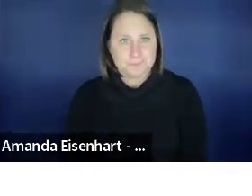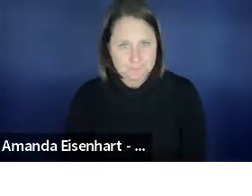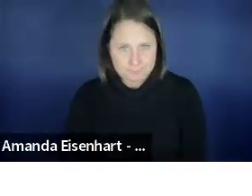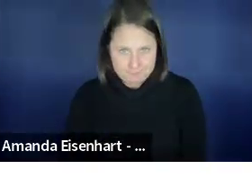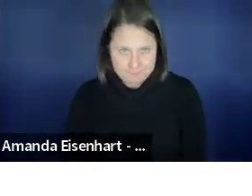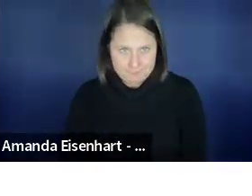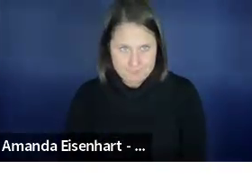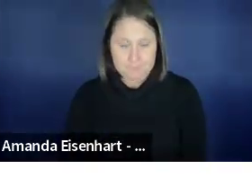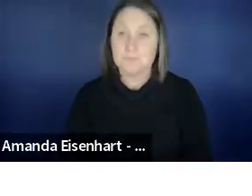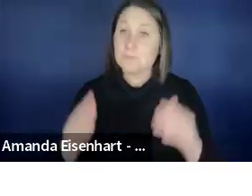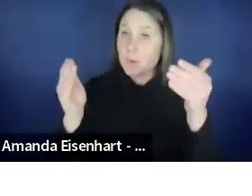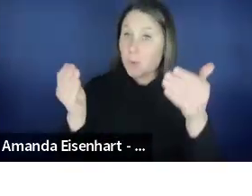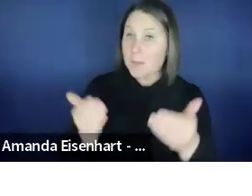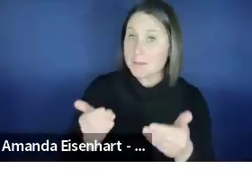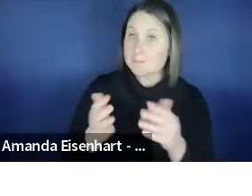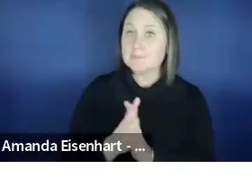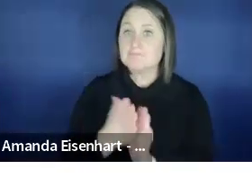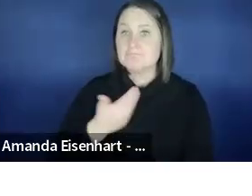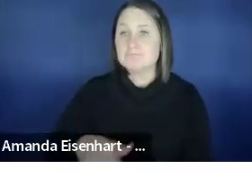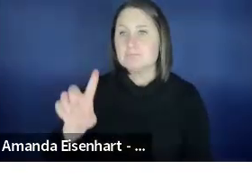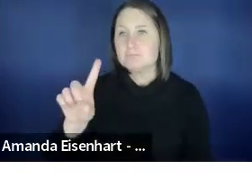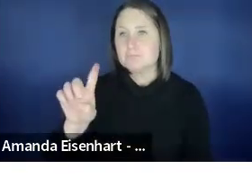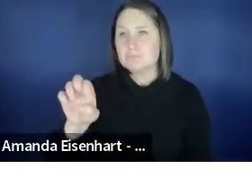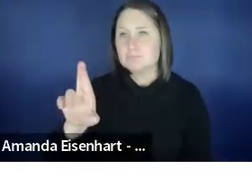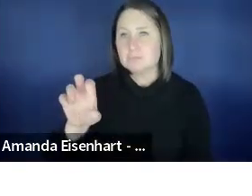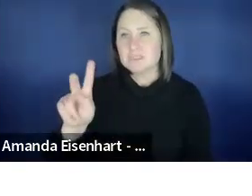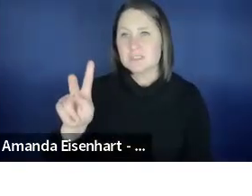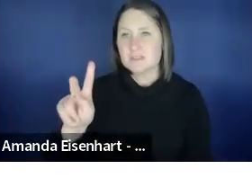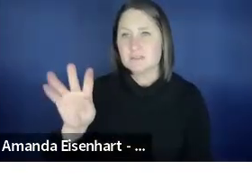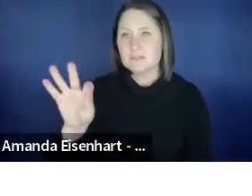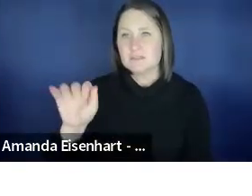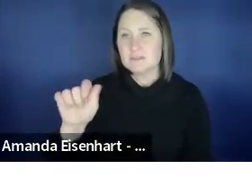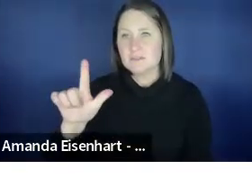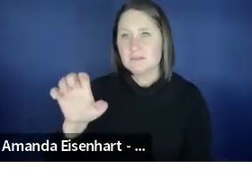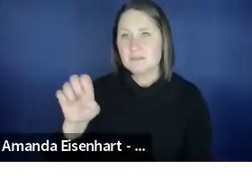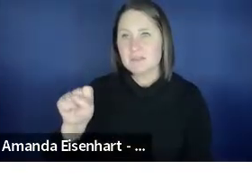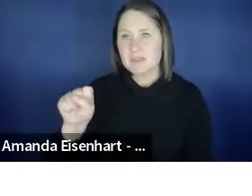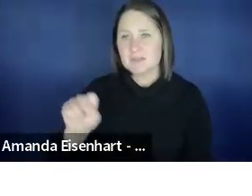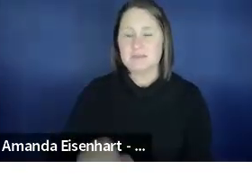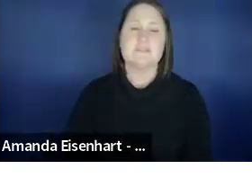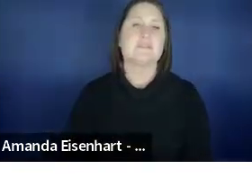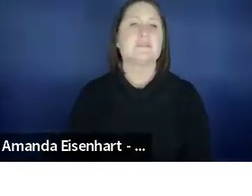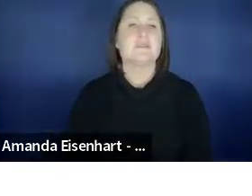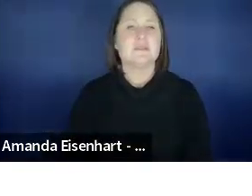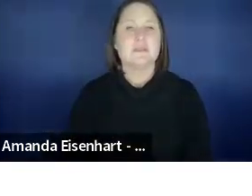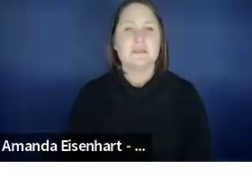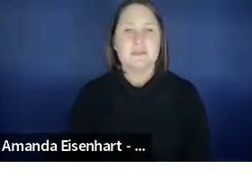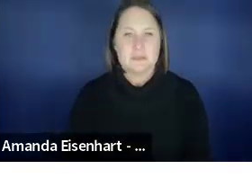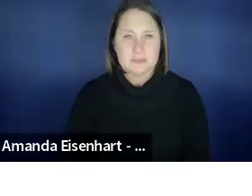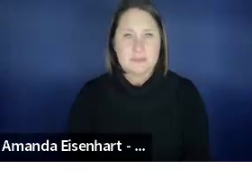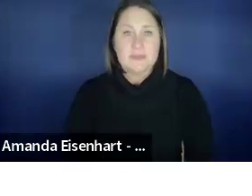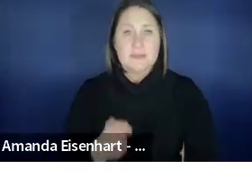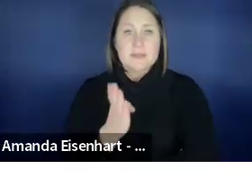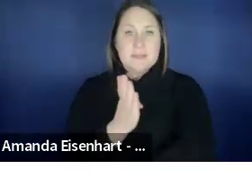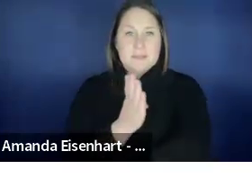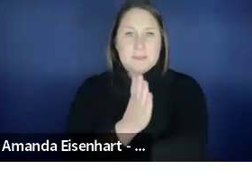Welcome, everybody. Again, my name is Derek Fales. today, Betsy has welcomed us,